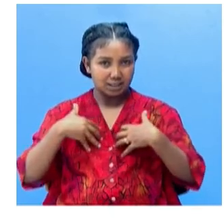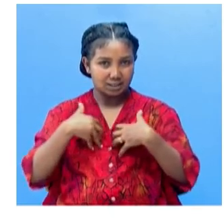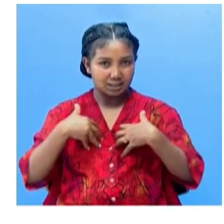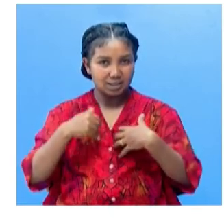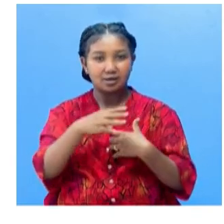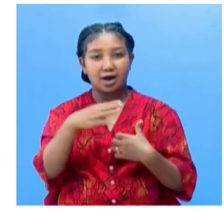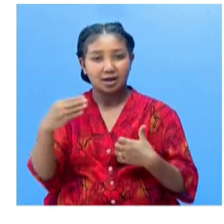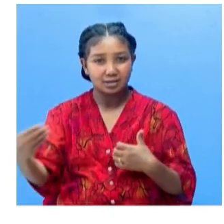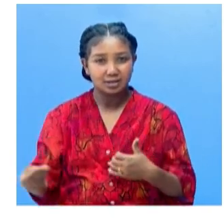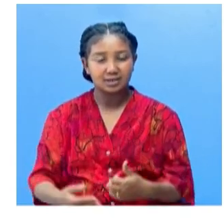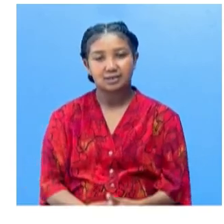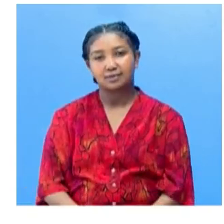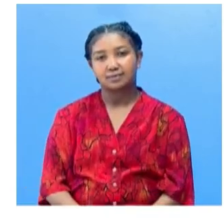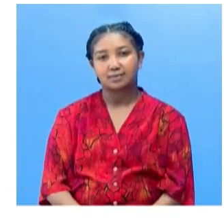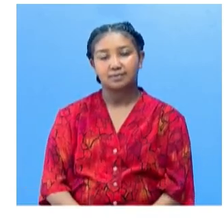and